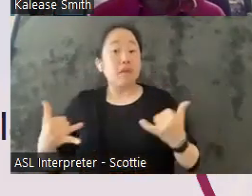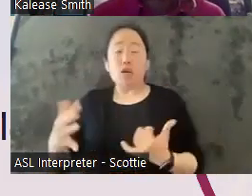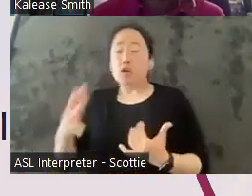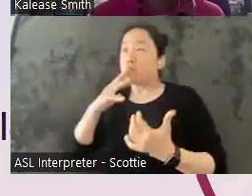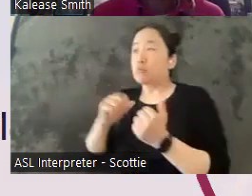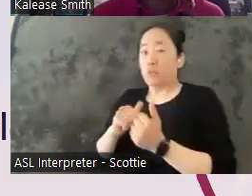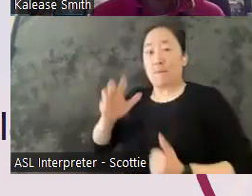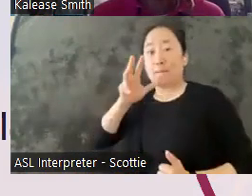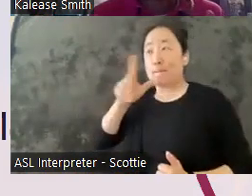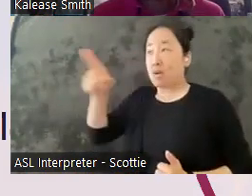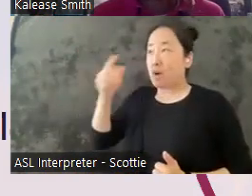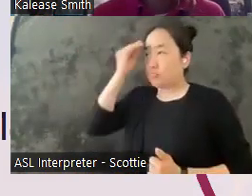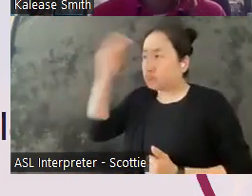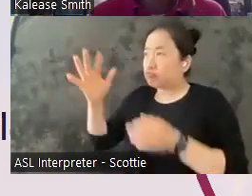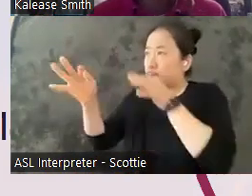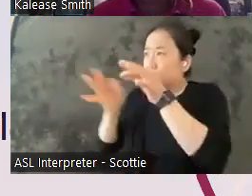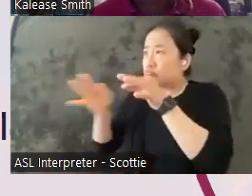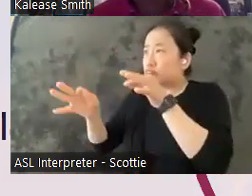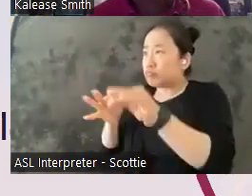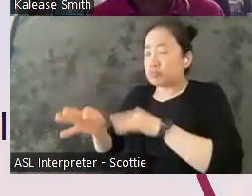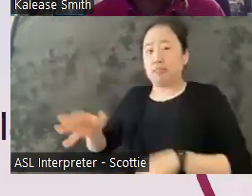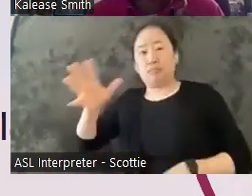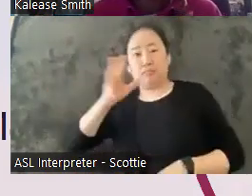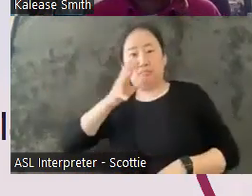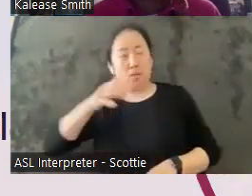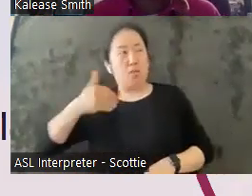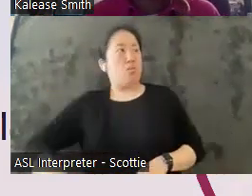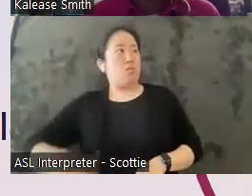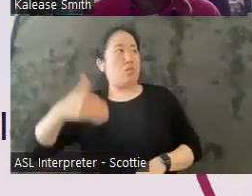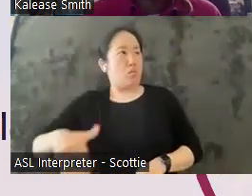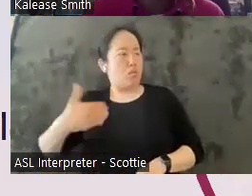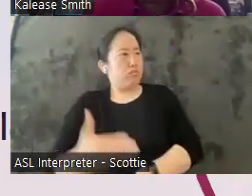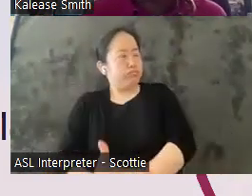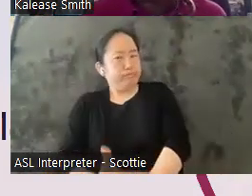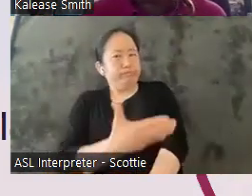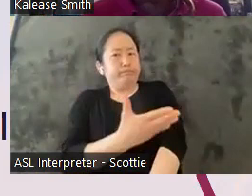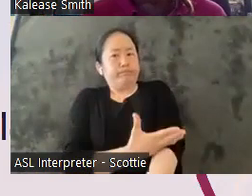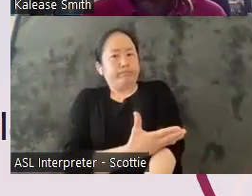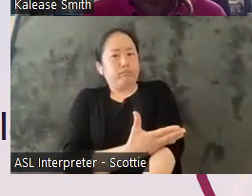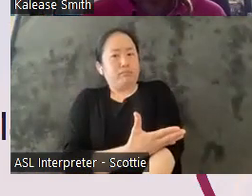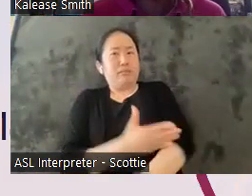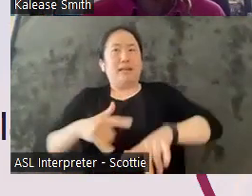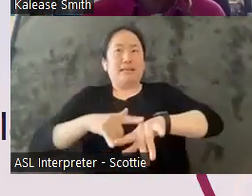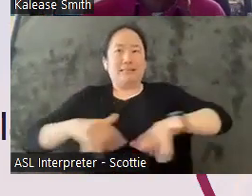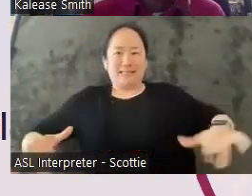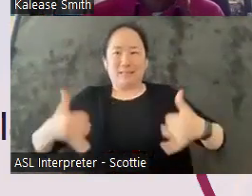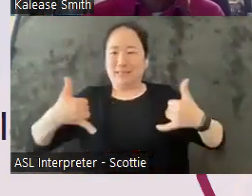see so how far we have come, but also how far we have to go,